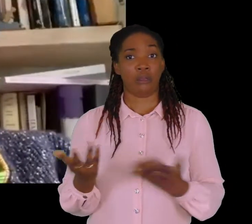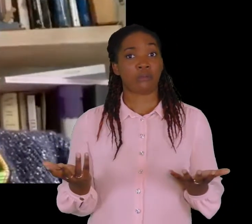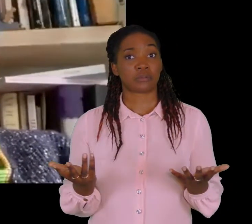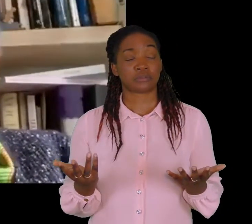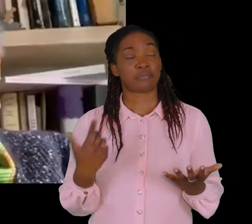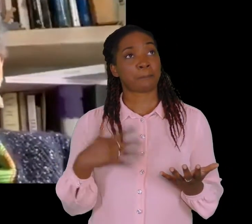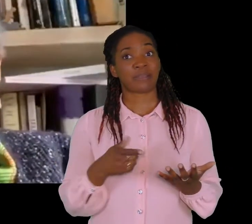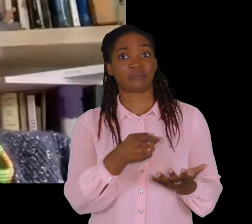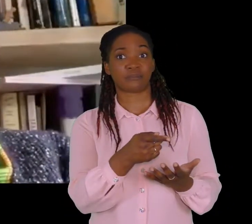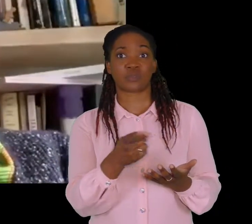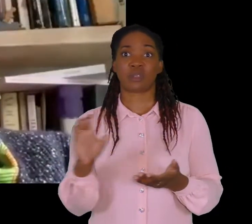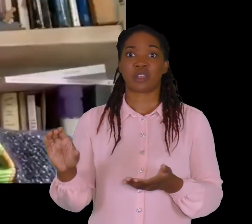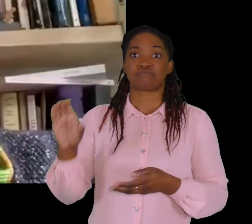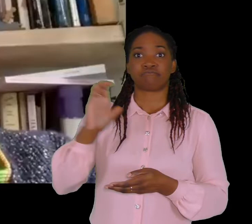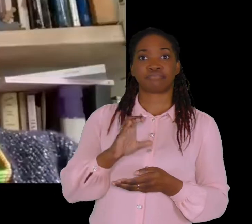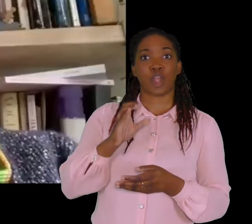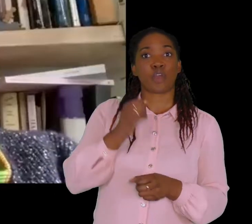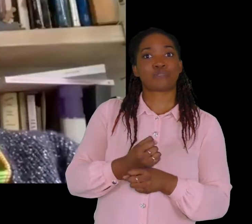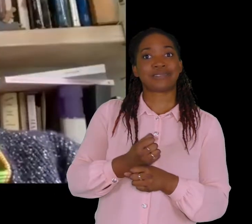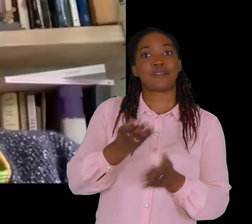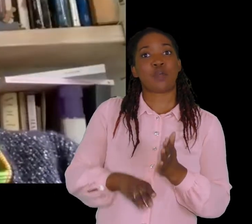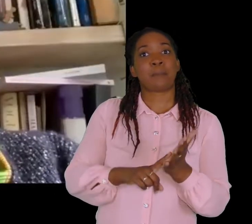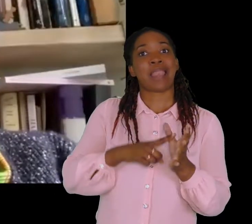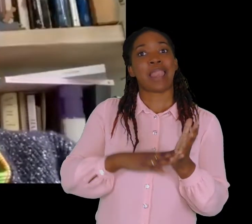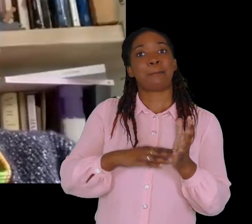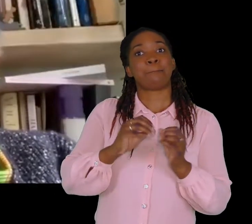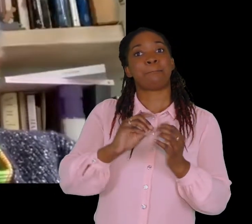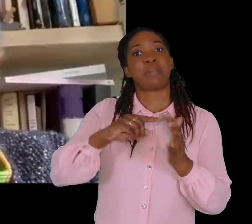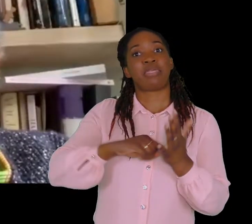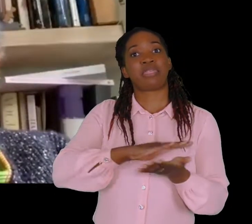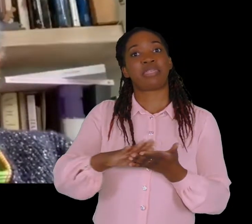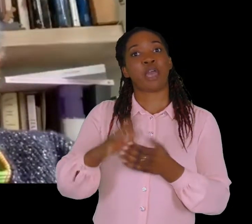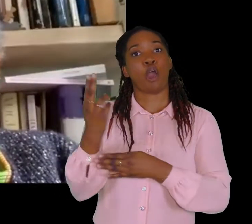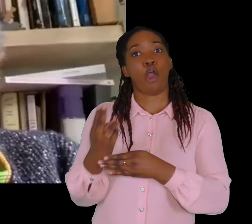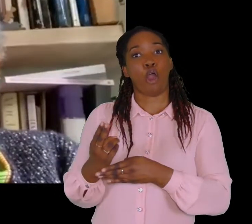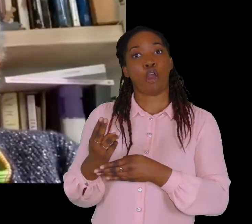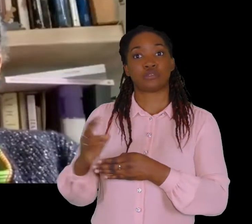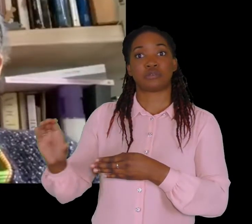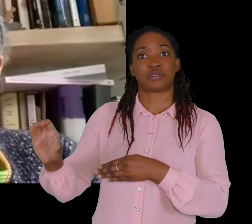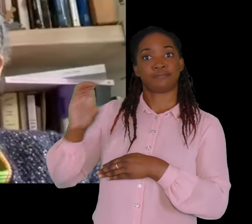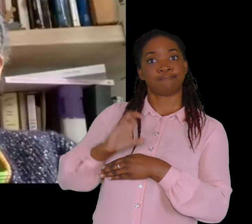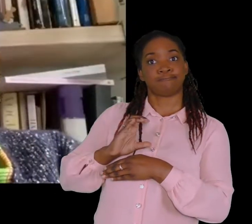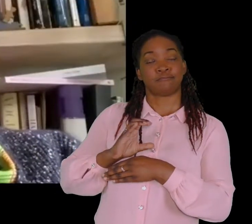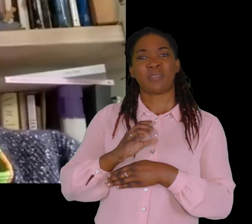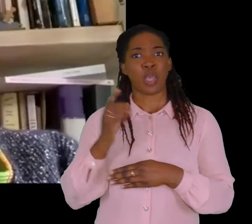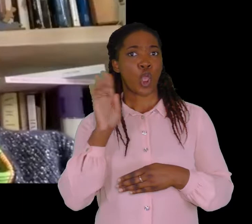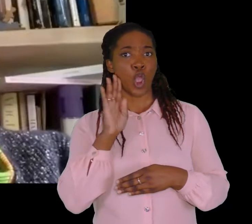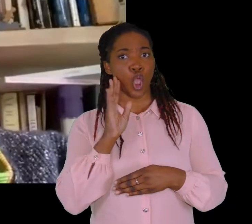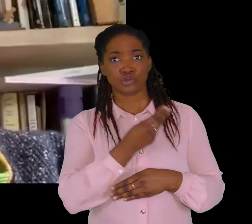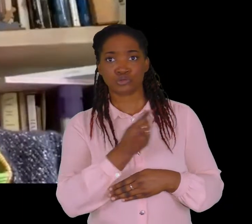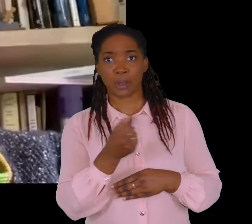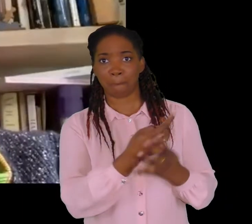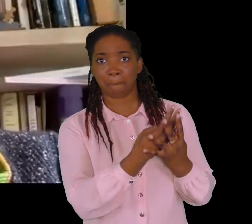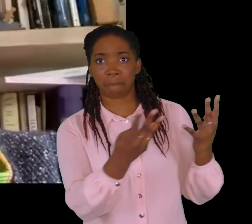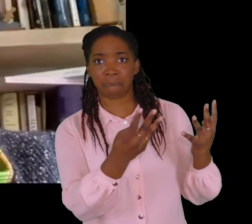and I got a small grant from Lambeth Arts, and then I heard that some people